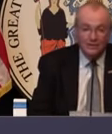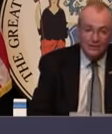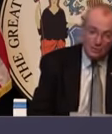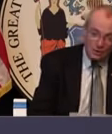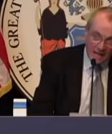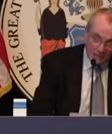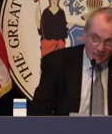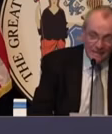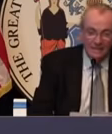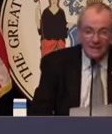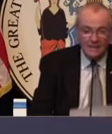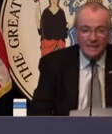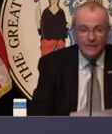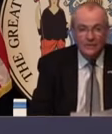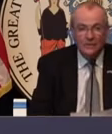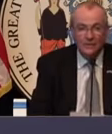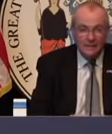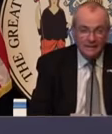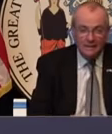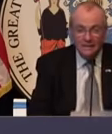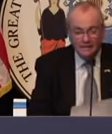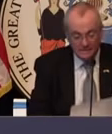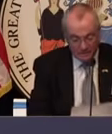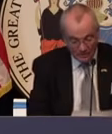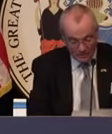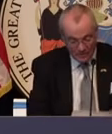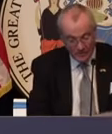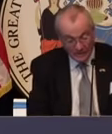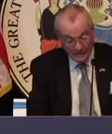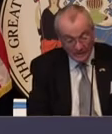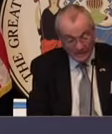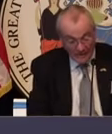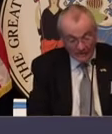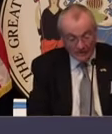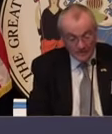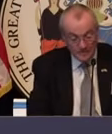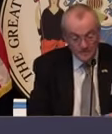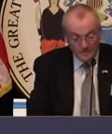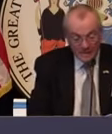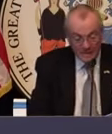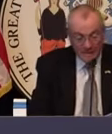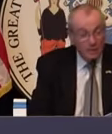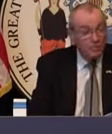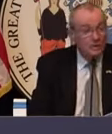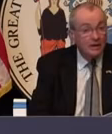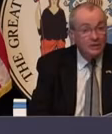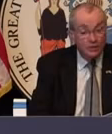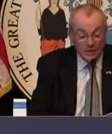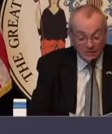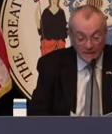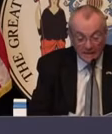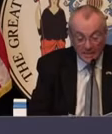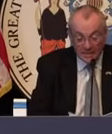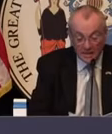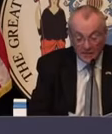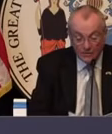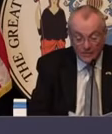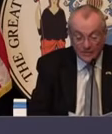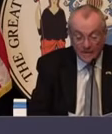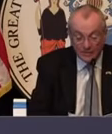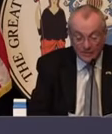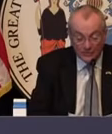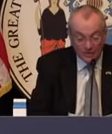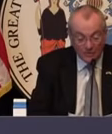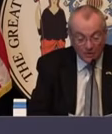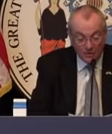Public health creates economic health, and data determines dates. Public health creates economic health